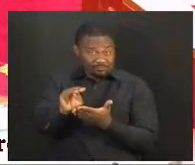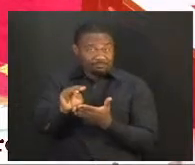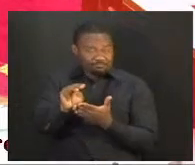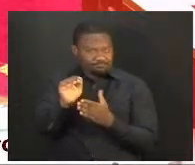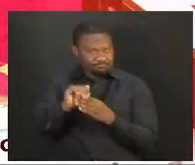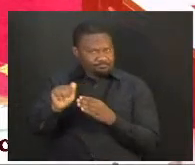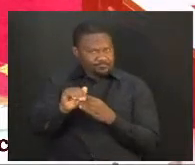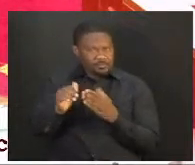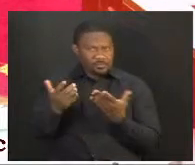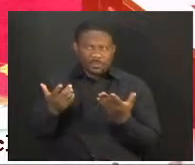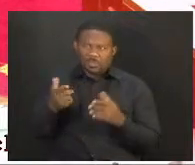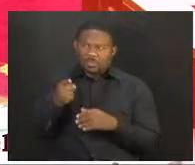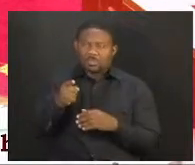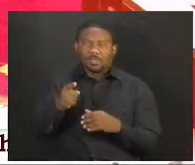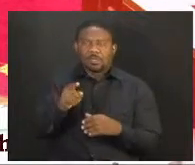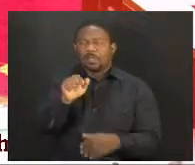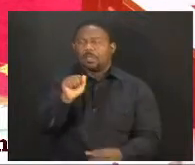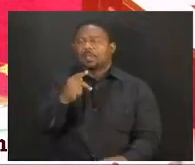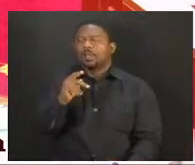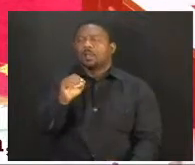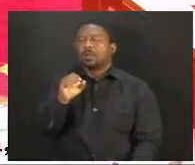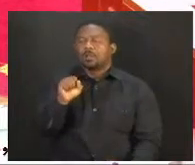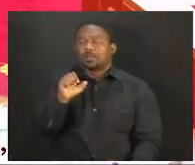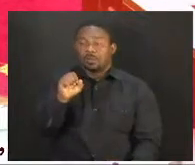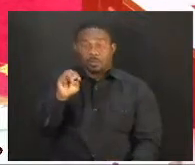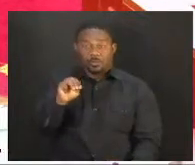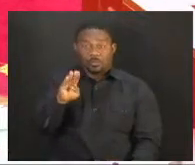the victim of Akosombo Dam spillage.